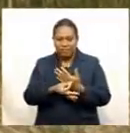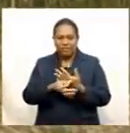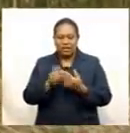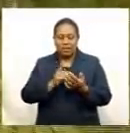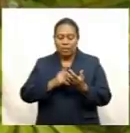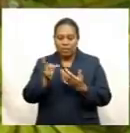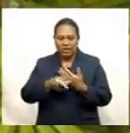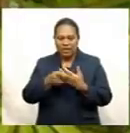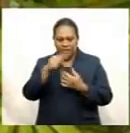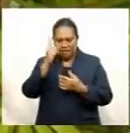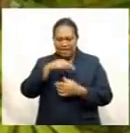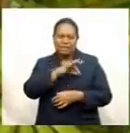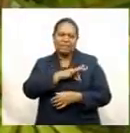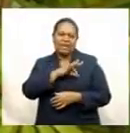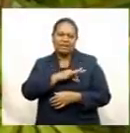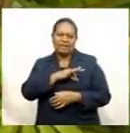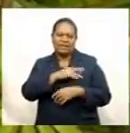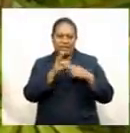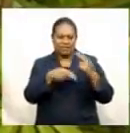in the village.